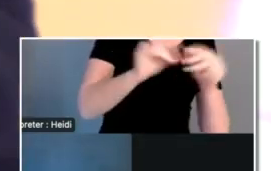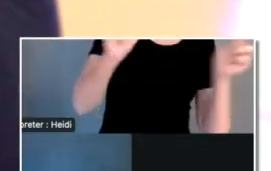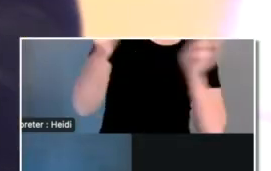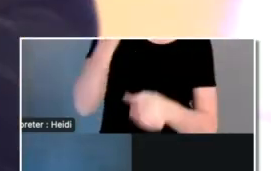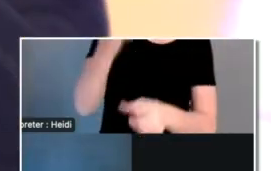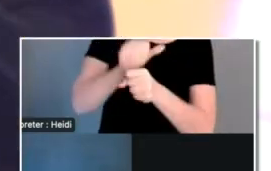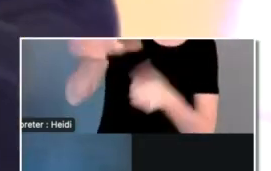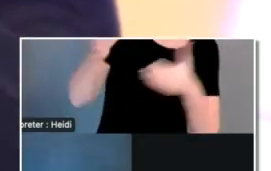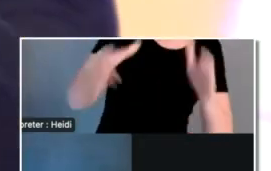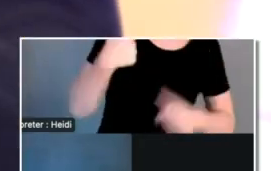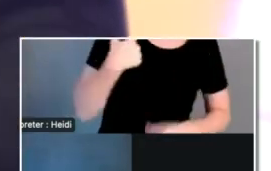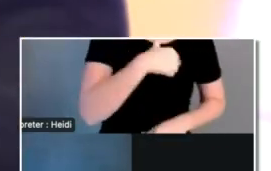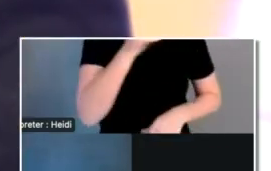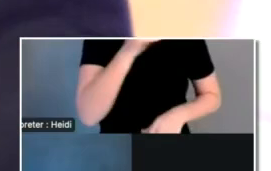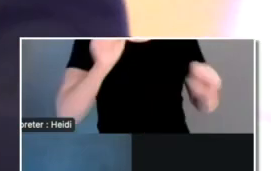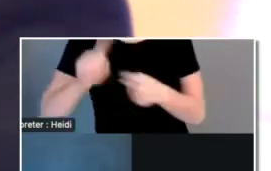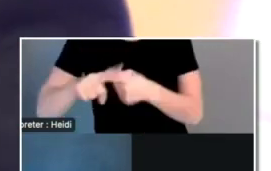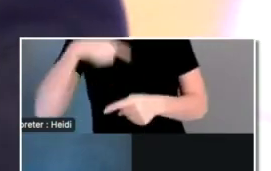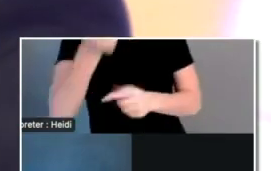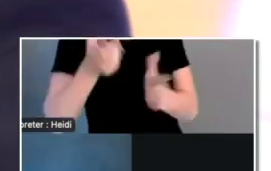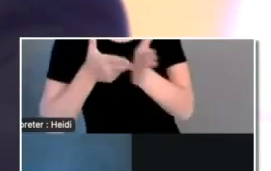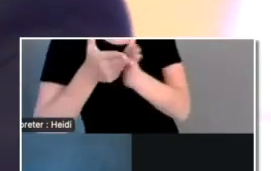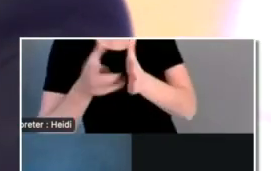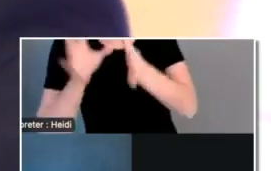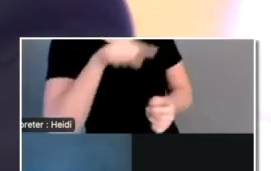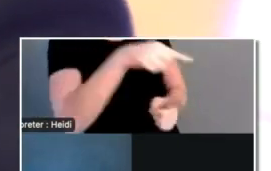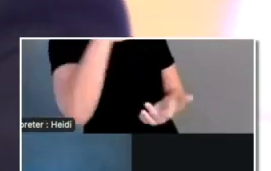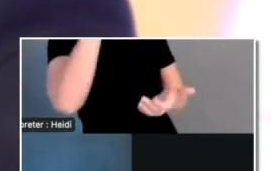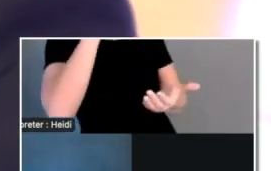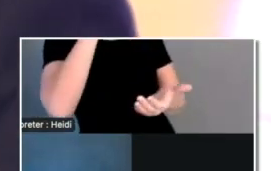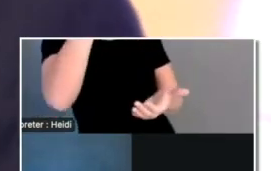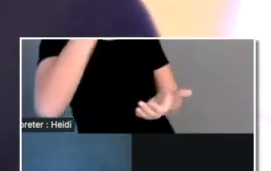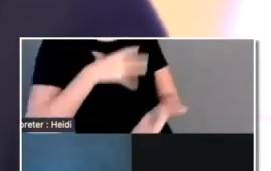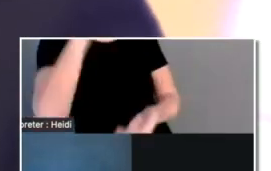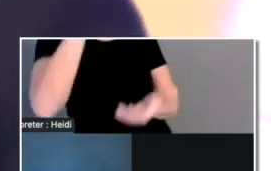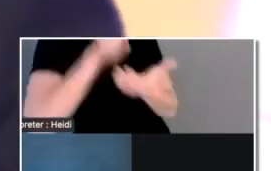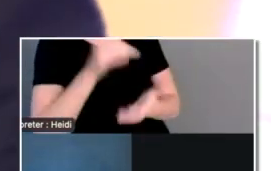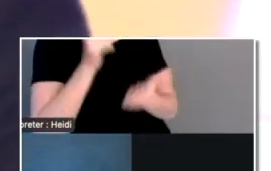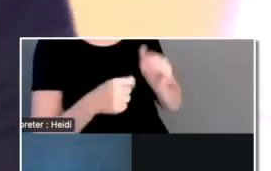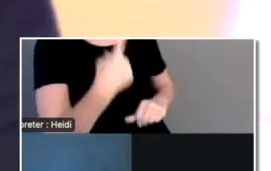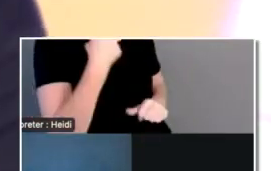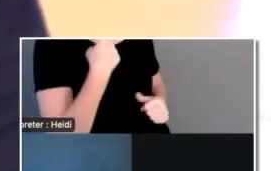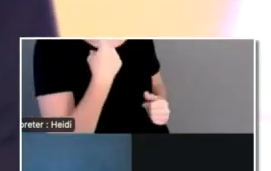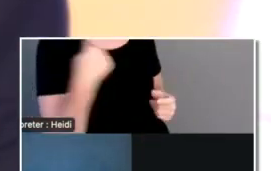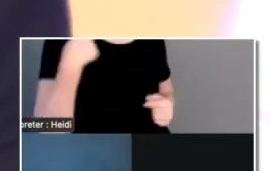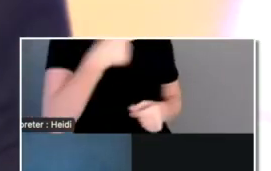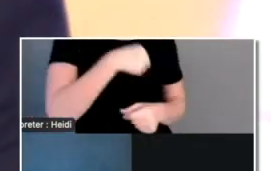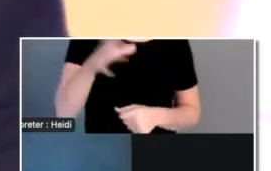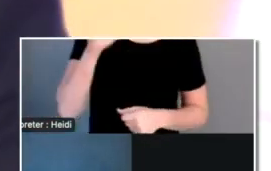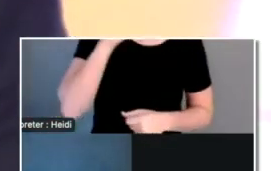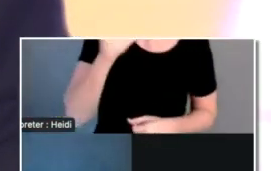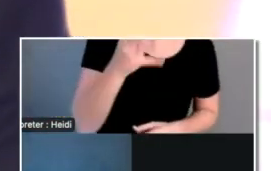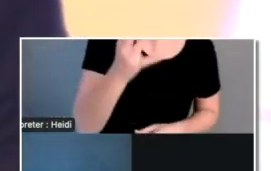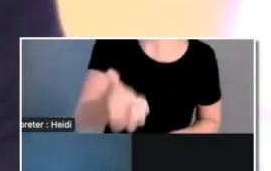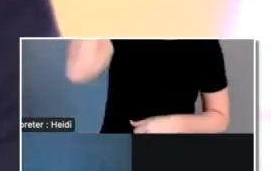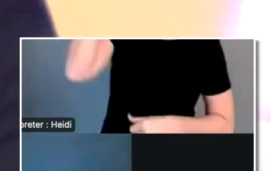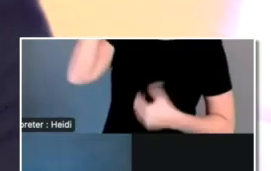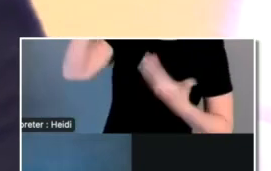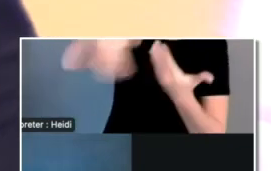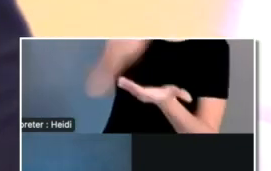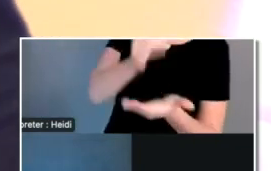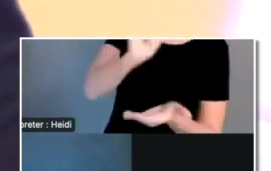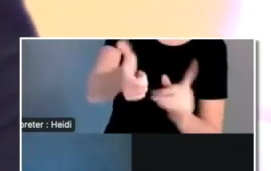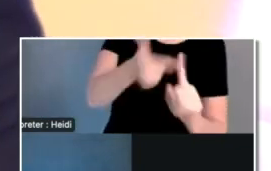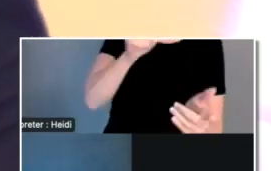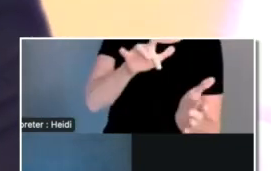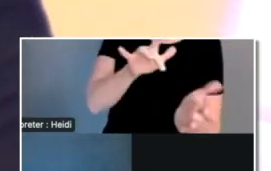we won't be able to tell the truth about what this man believed and what he said. We will strip all of that out of the